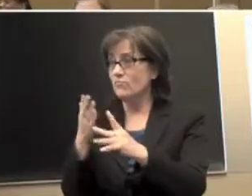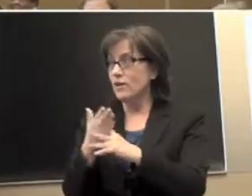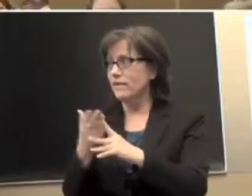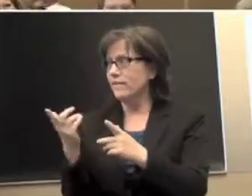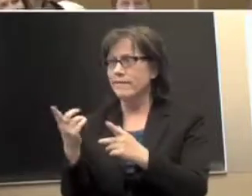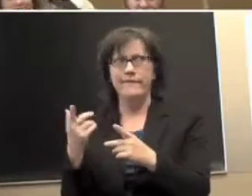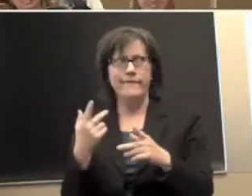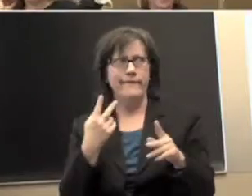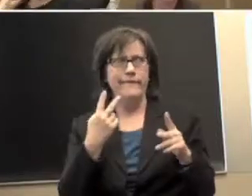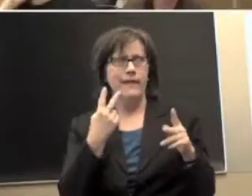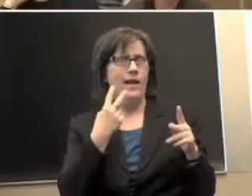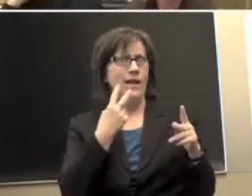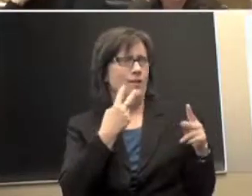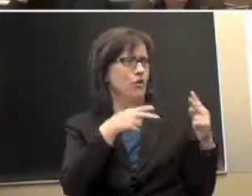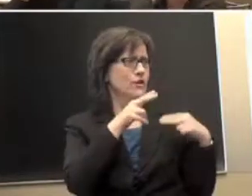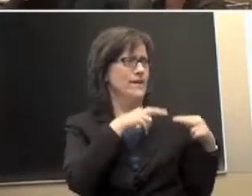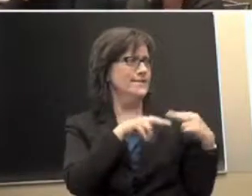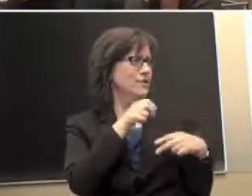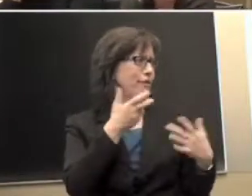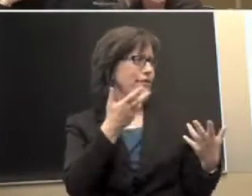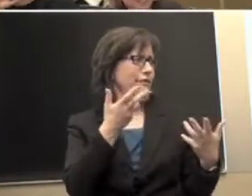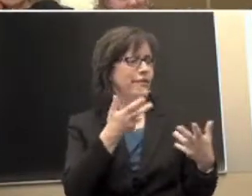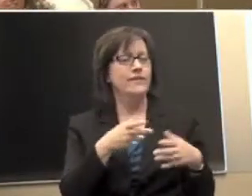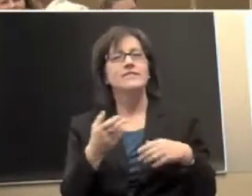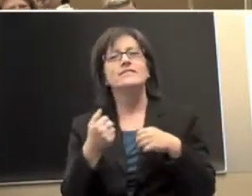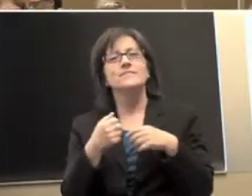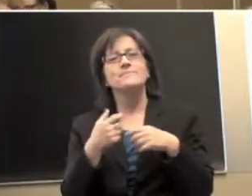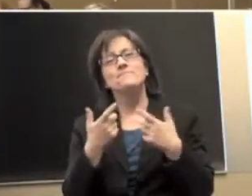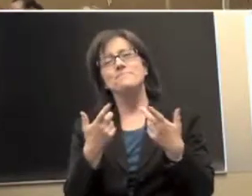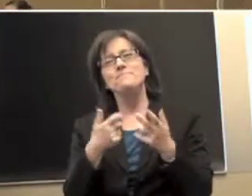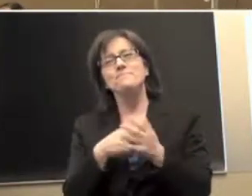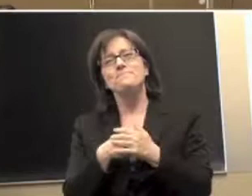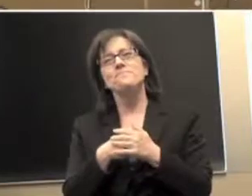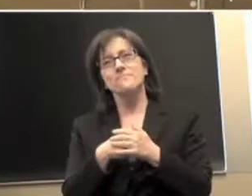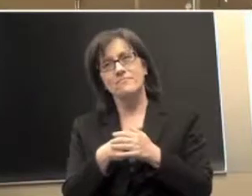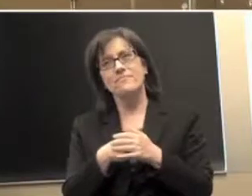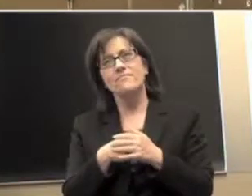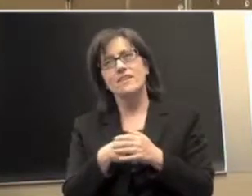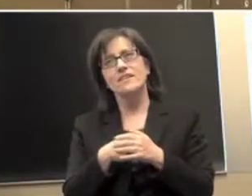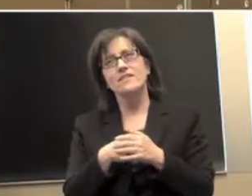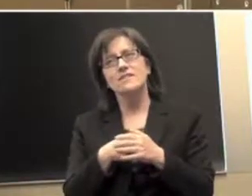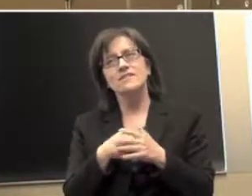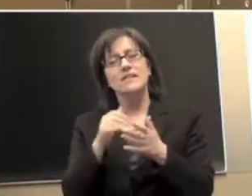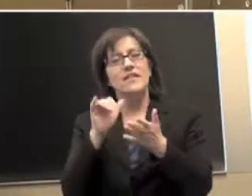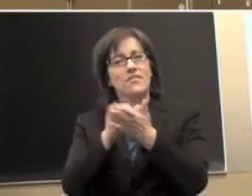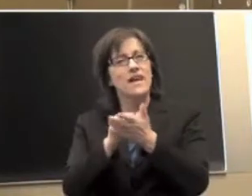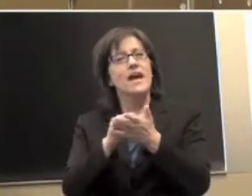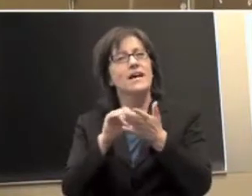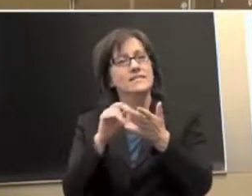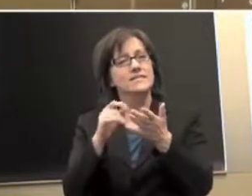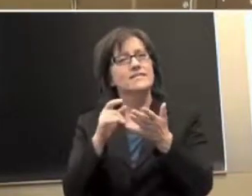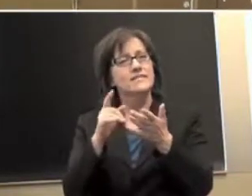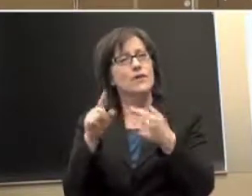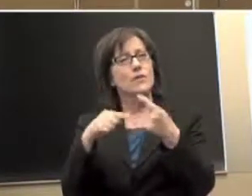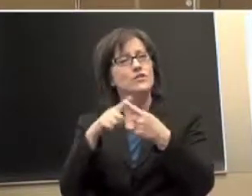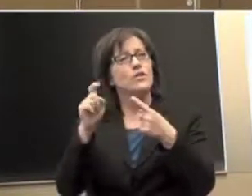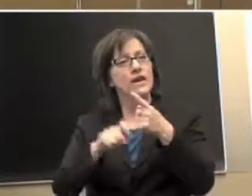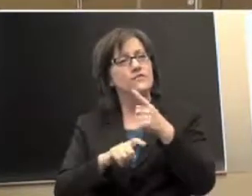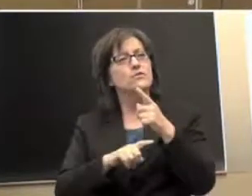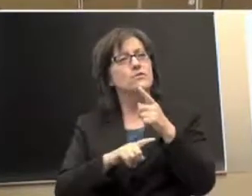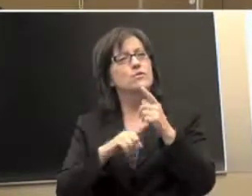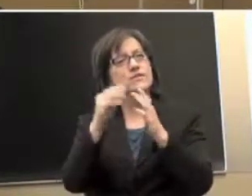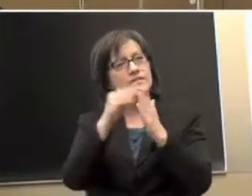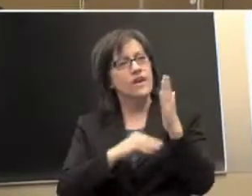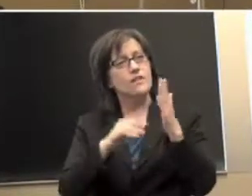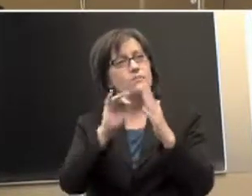Monitoring, yeah. That becomes that developing that tool to say, do I have good implementation of my plan? My plan is that if I'm